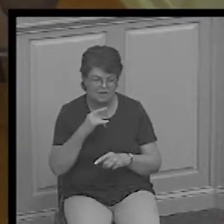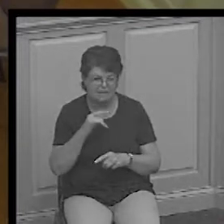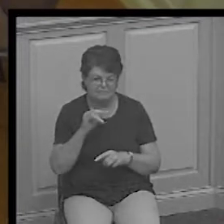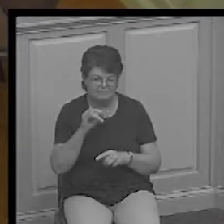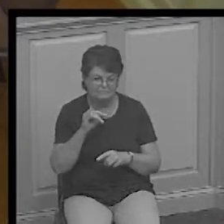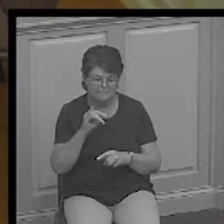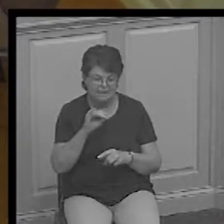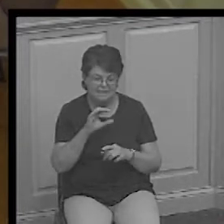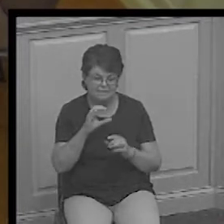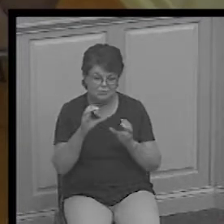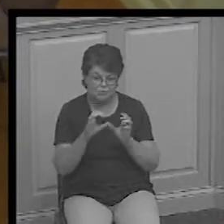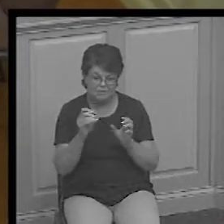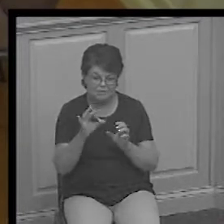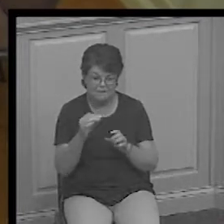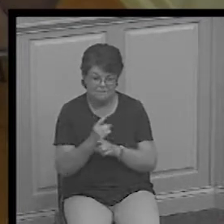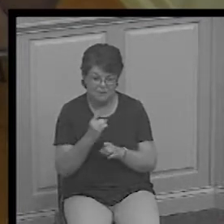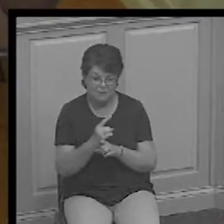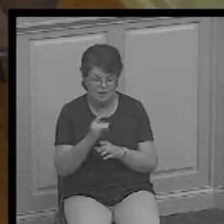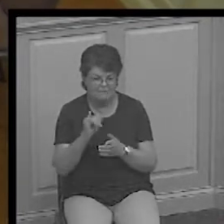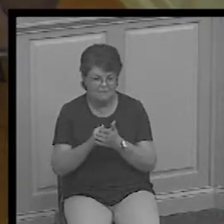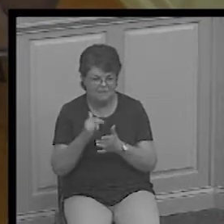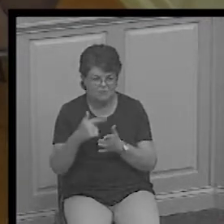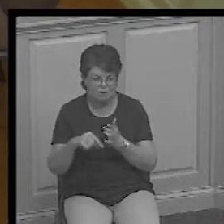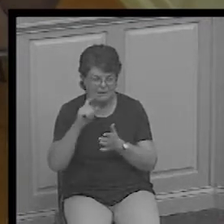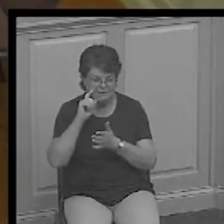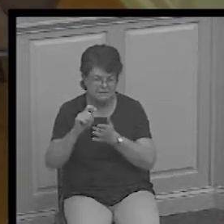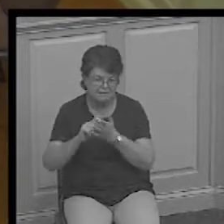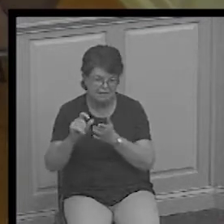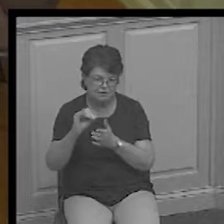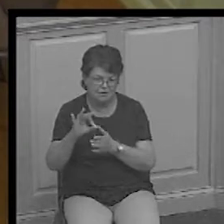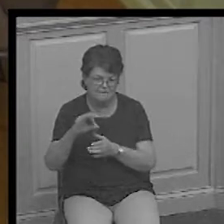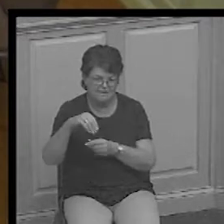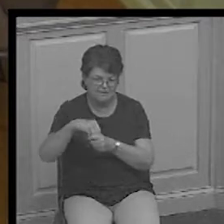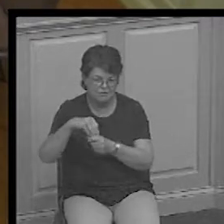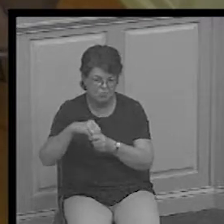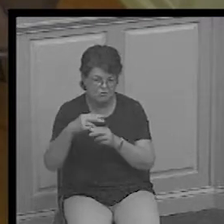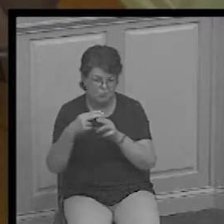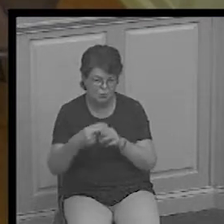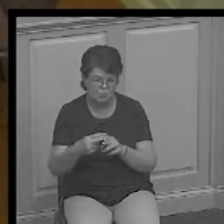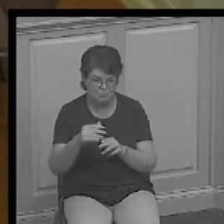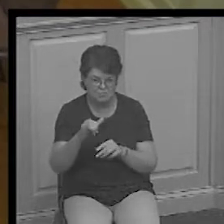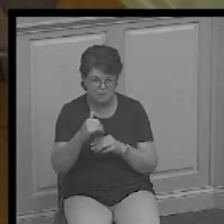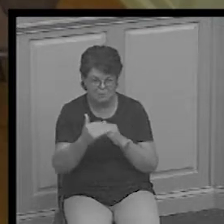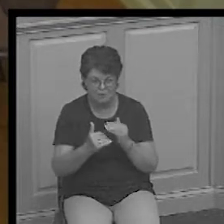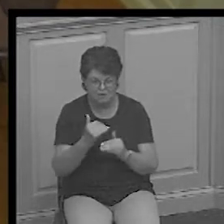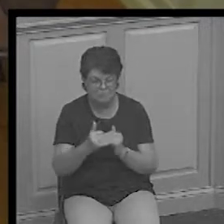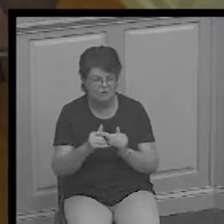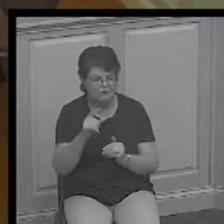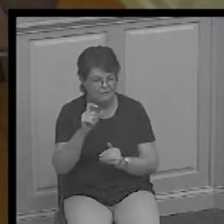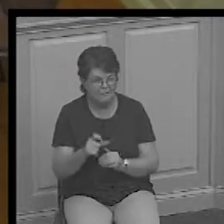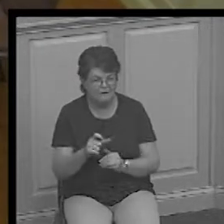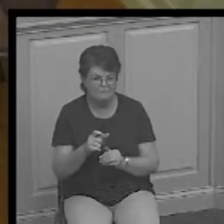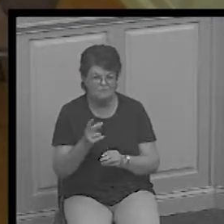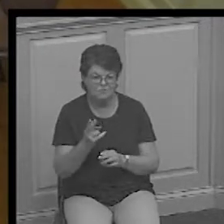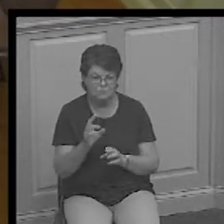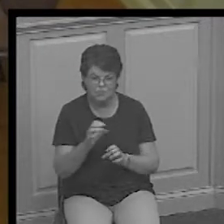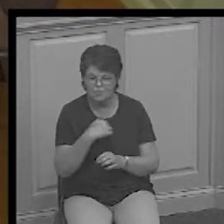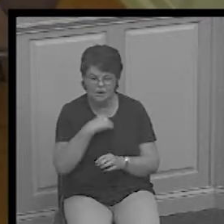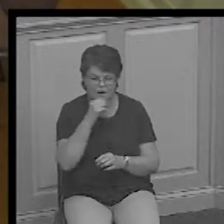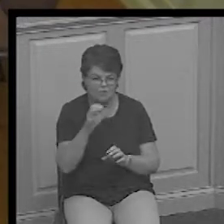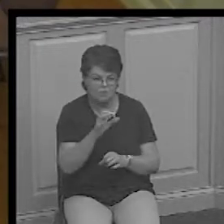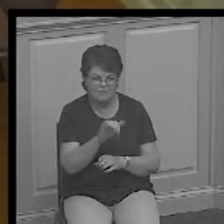what the Secretary of Interior calls that process. And so you have to tell them what's appropriate. We didn't do that